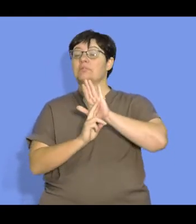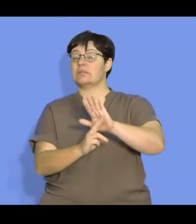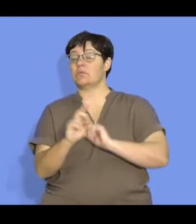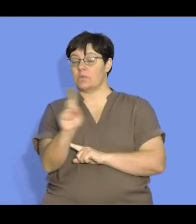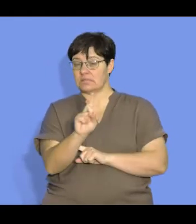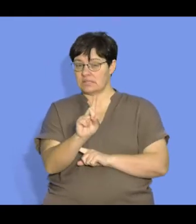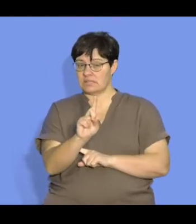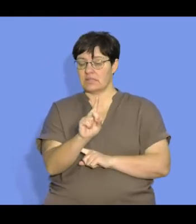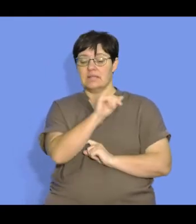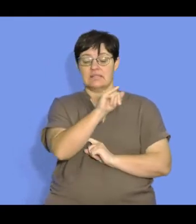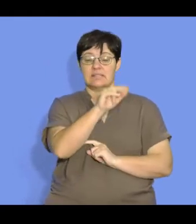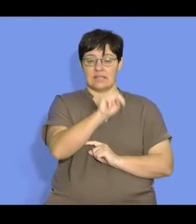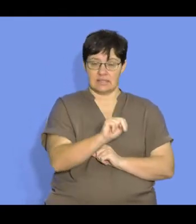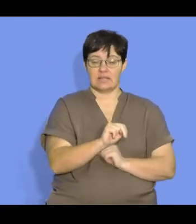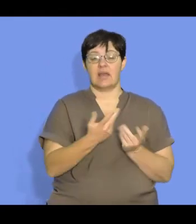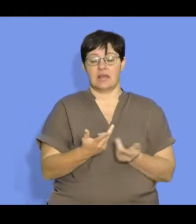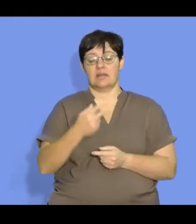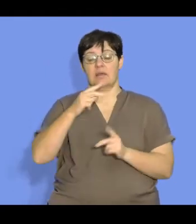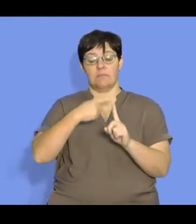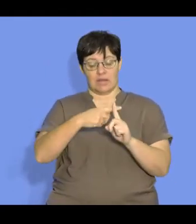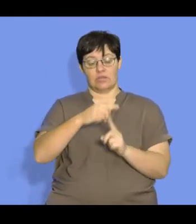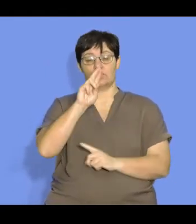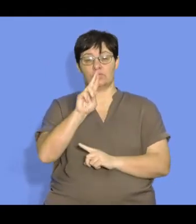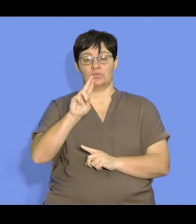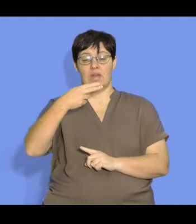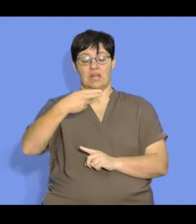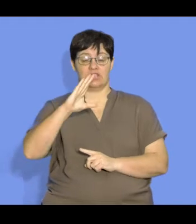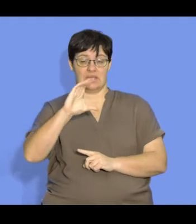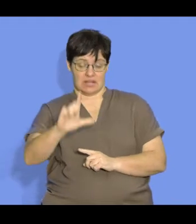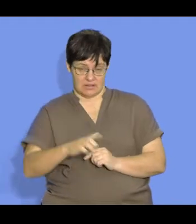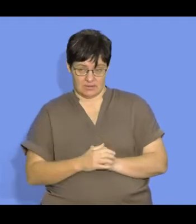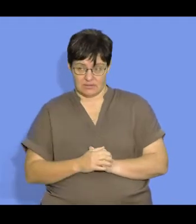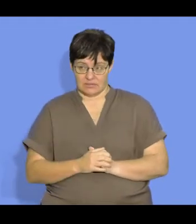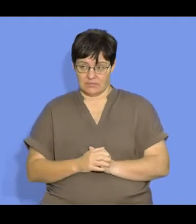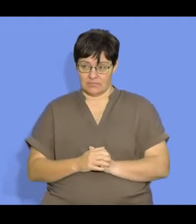representation of having zinc and hydrochloric acid